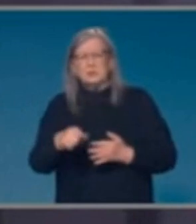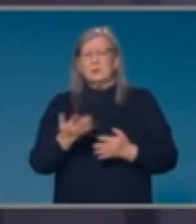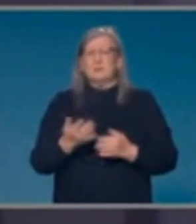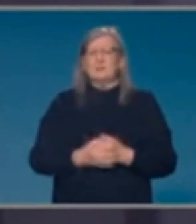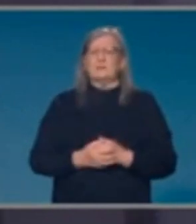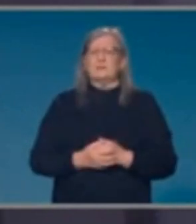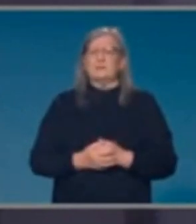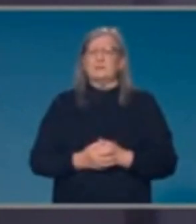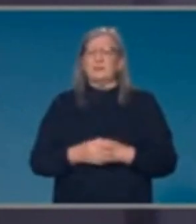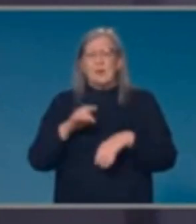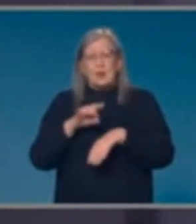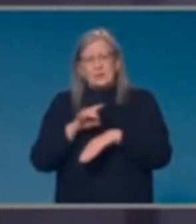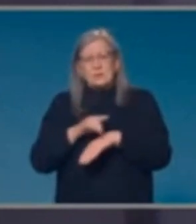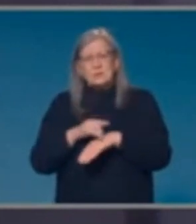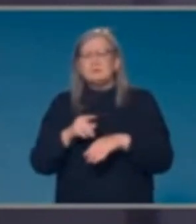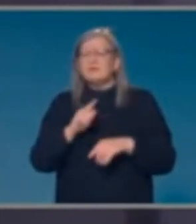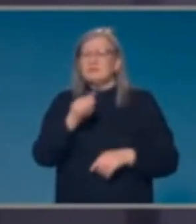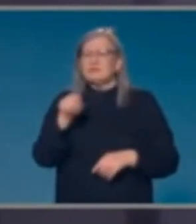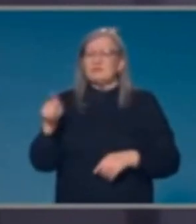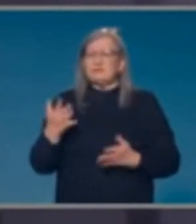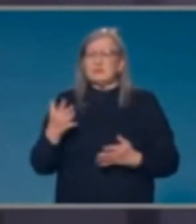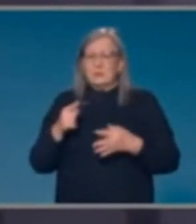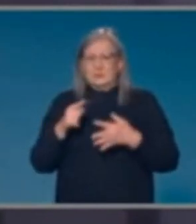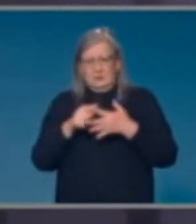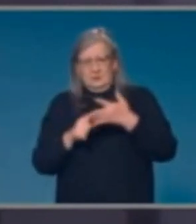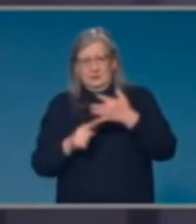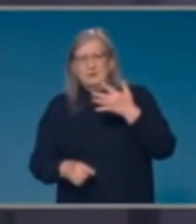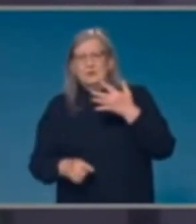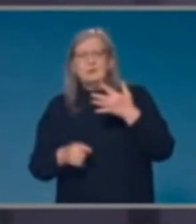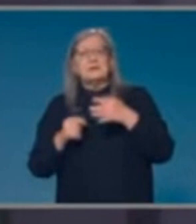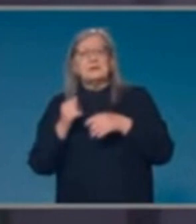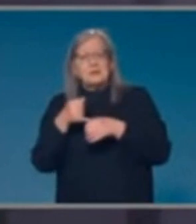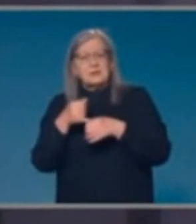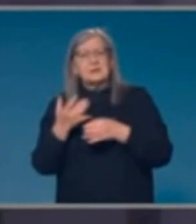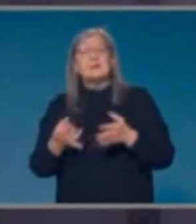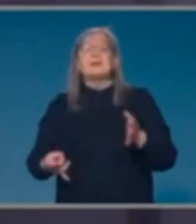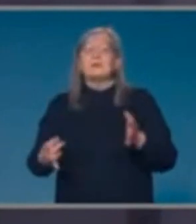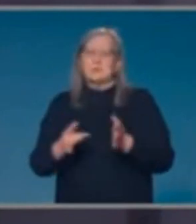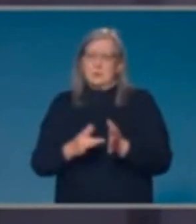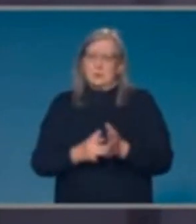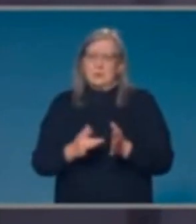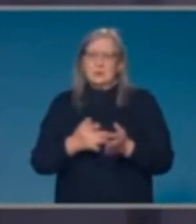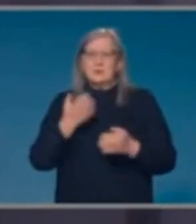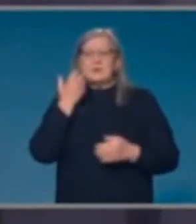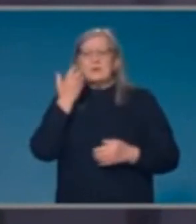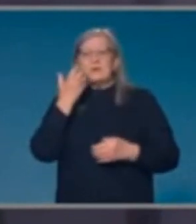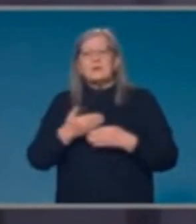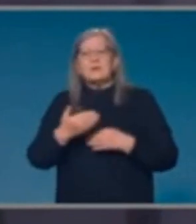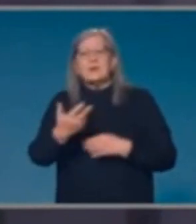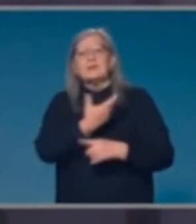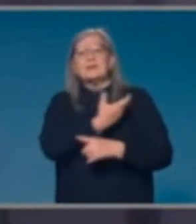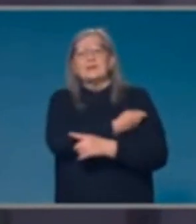our hospitals right now. So all of those things are important. Going forward, the vaccination continues to be important. I